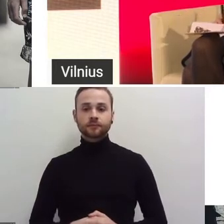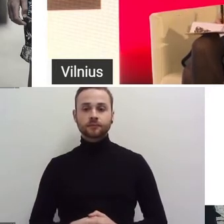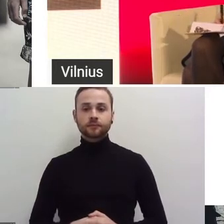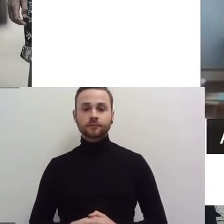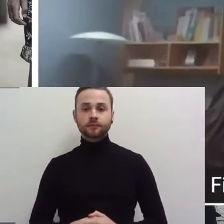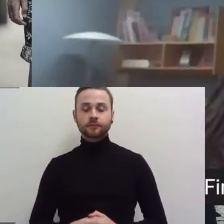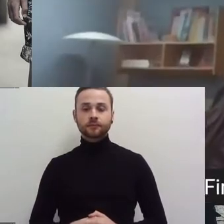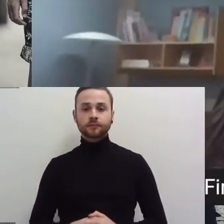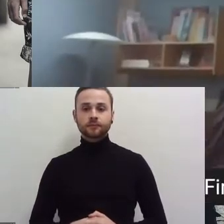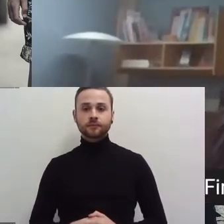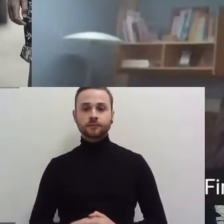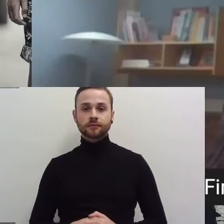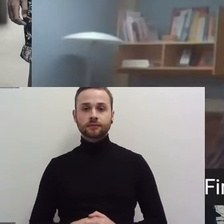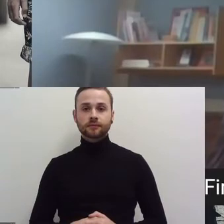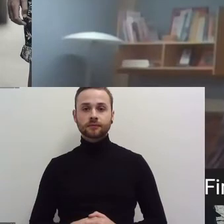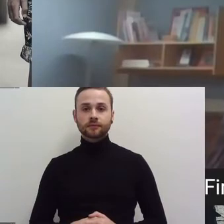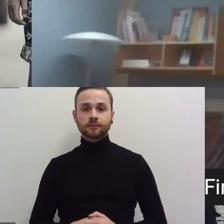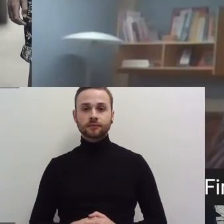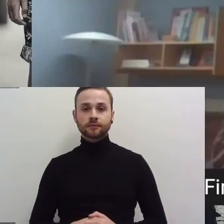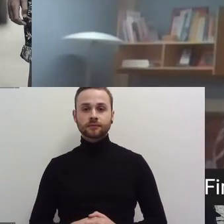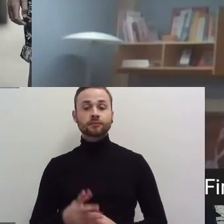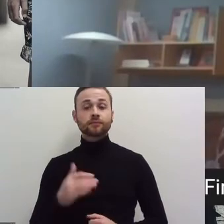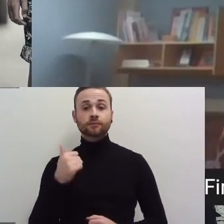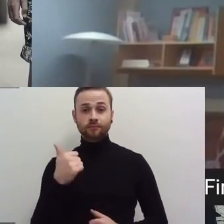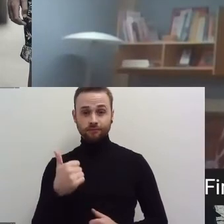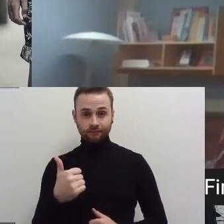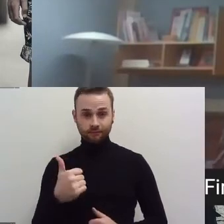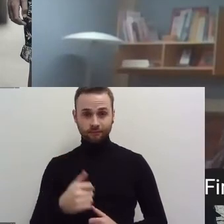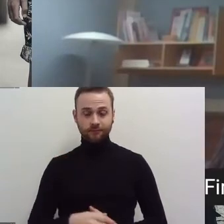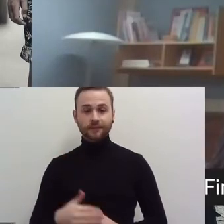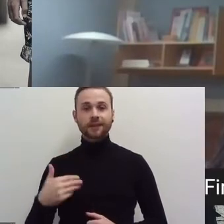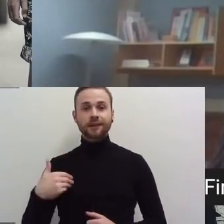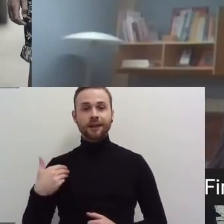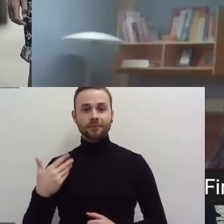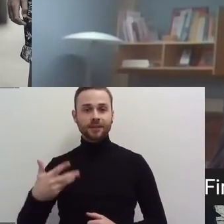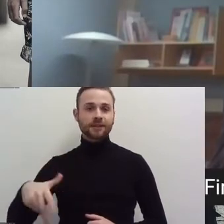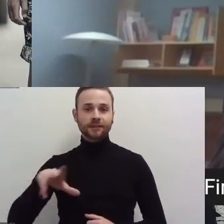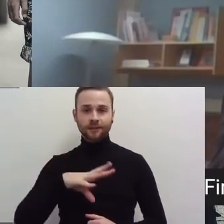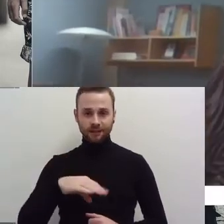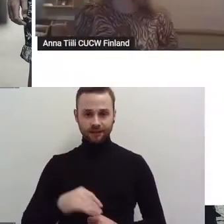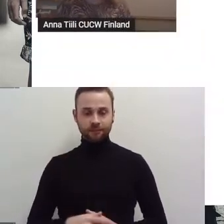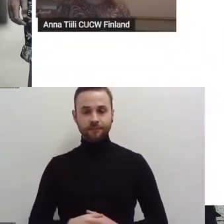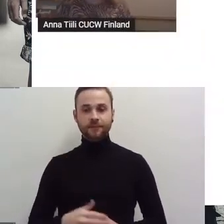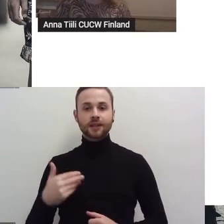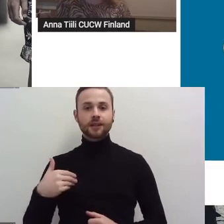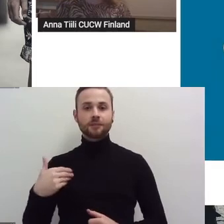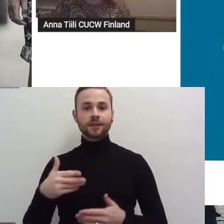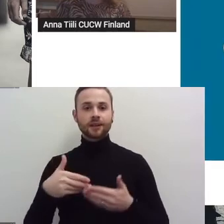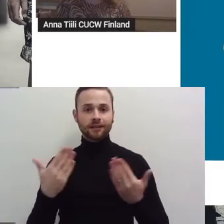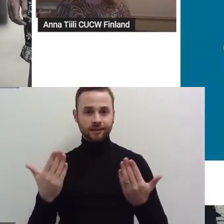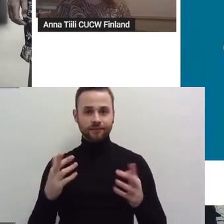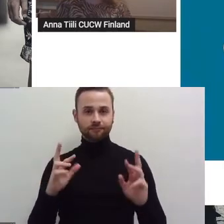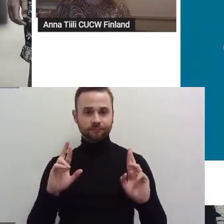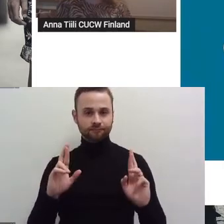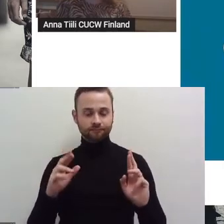Okay. So, hello everyone. Good afternoon. Hopefully you can see my presentation at the moment